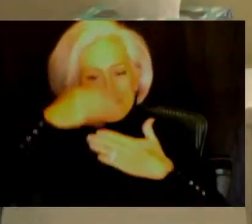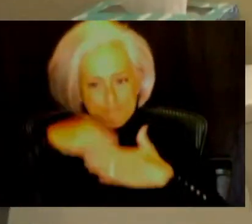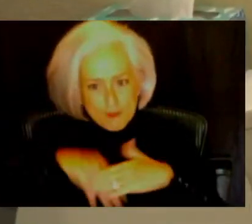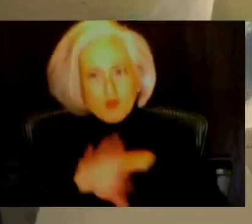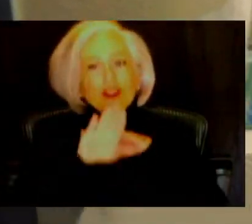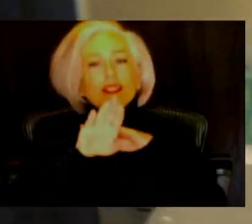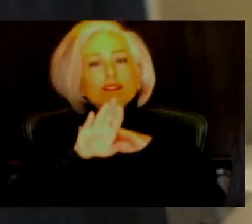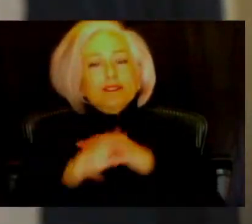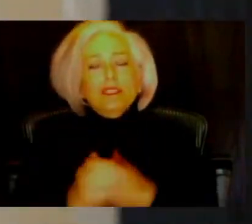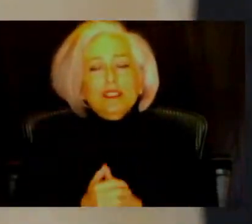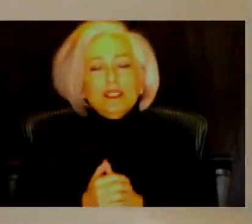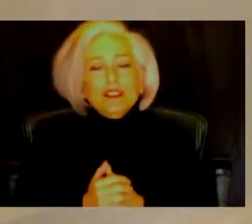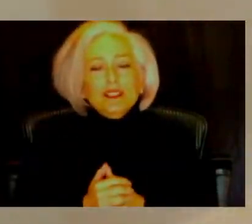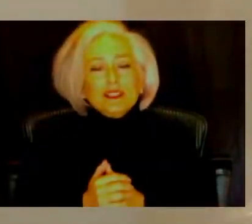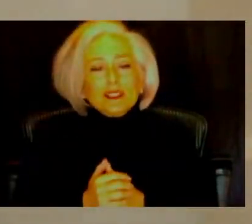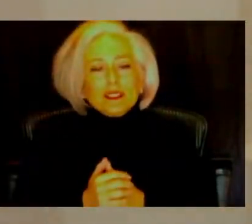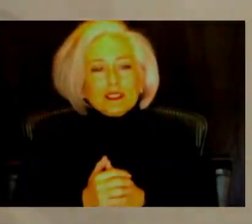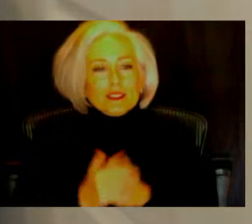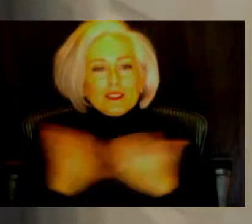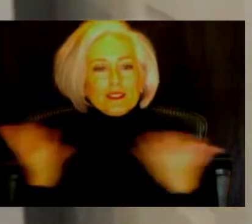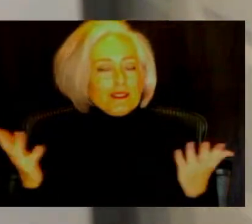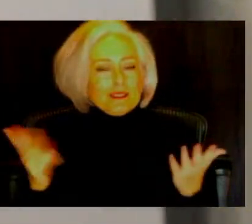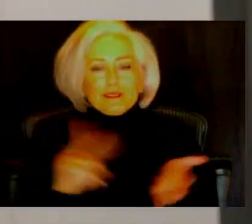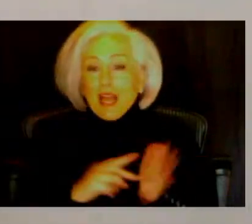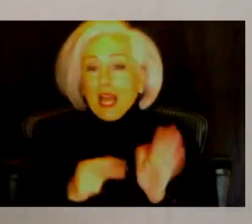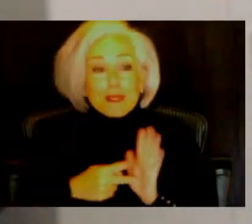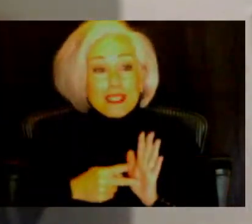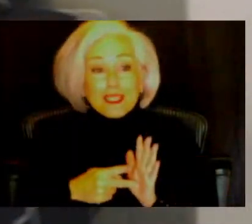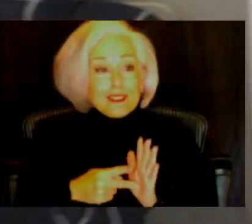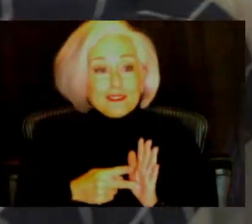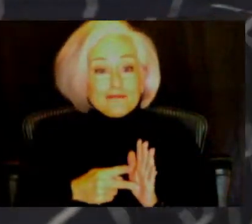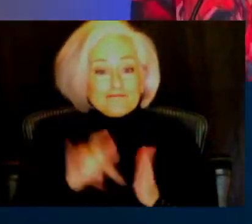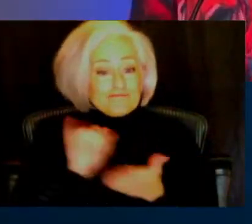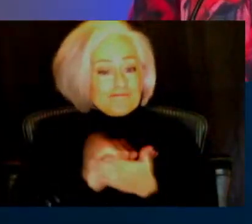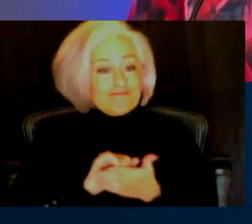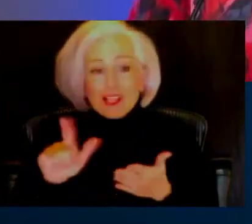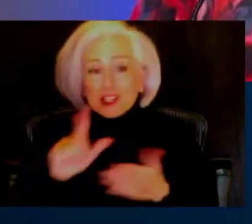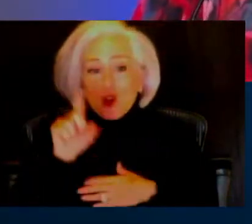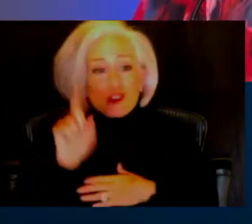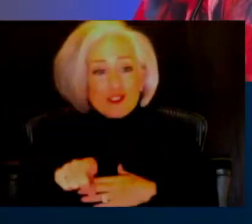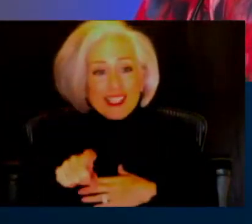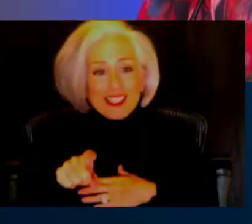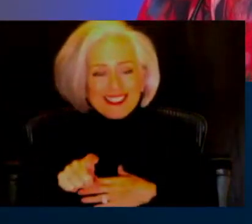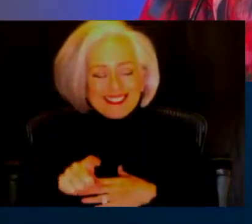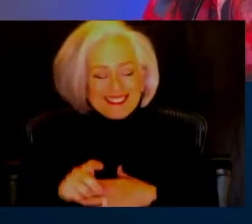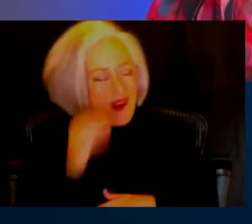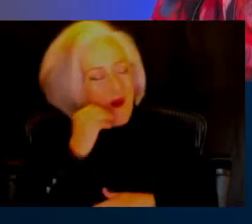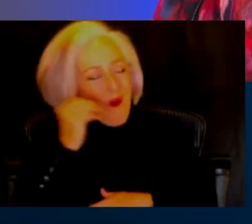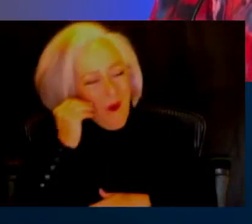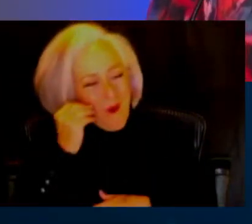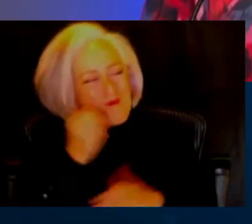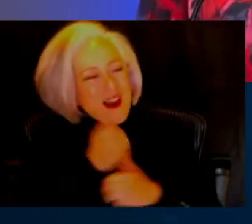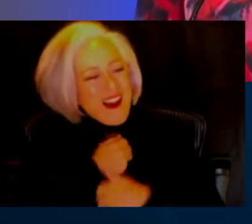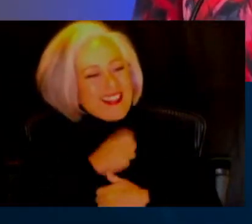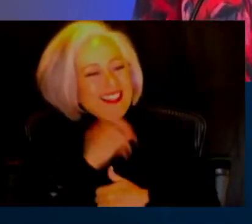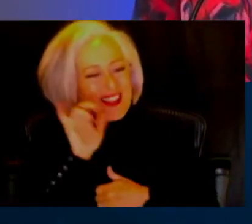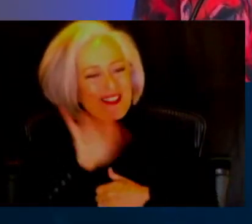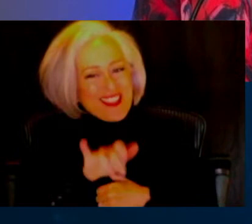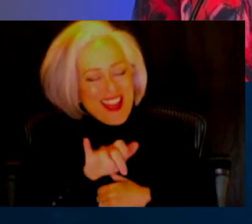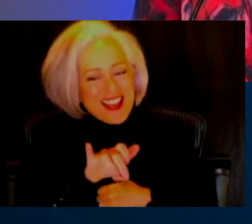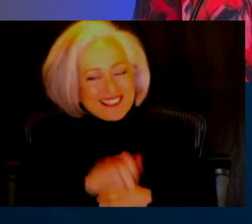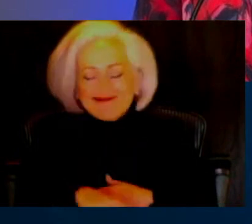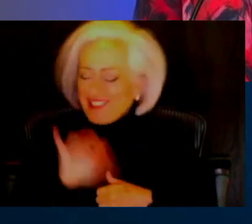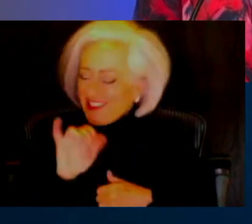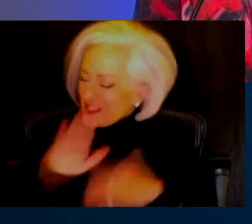I mean it's all you need. It's home. I love this. It's all you need. It is all you need. Absolutely.